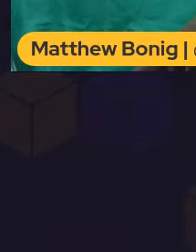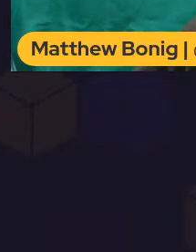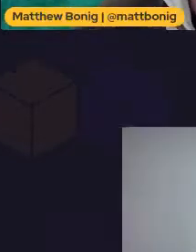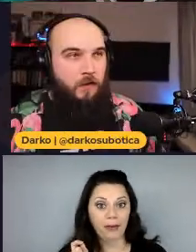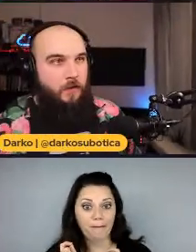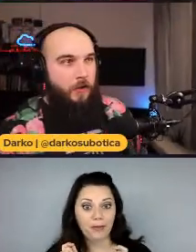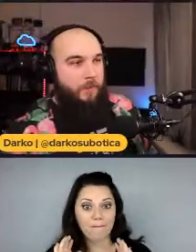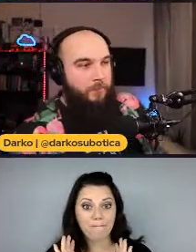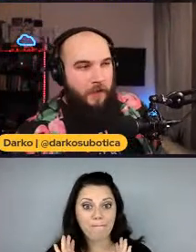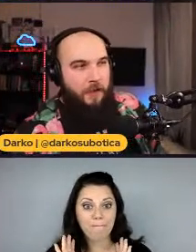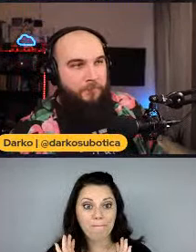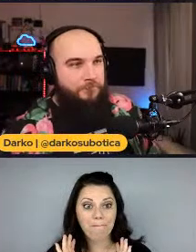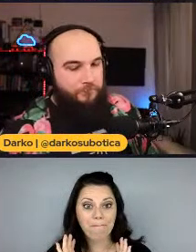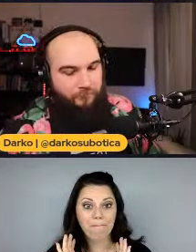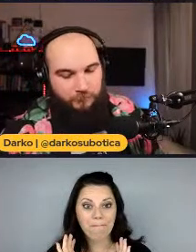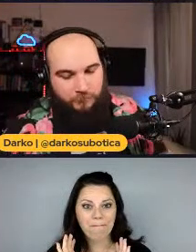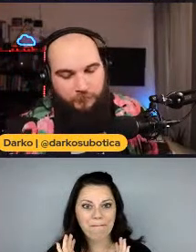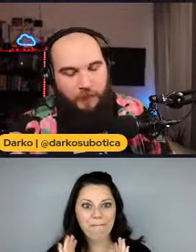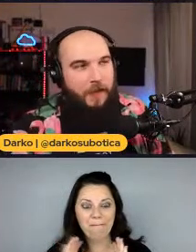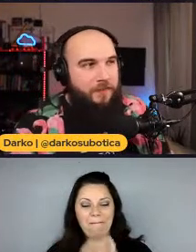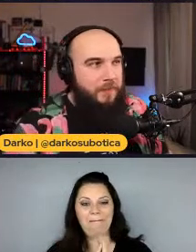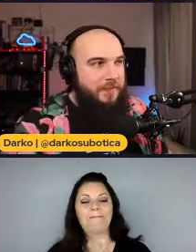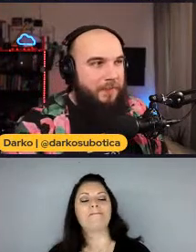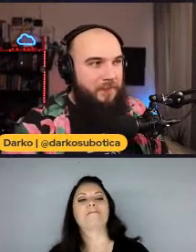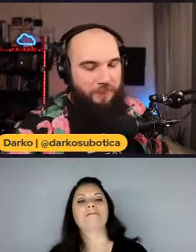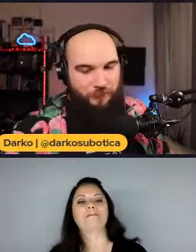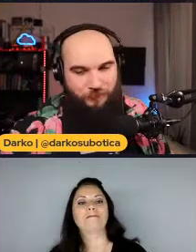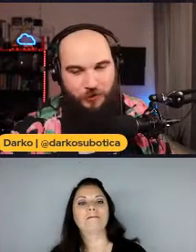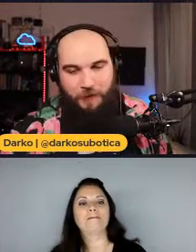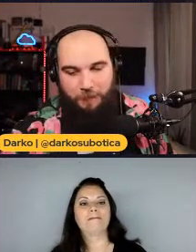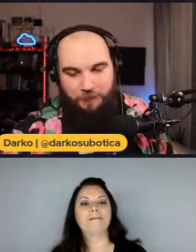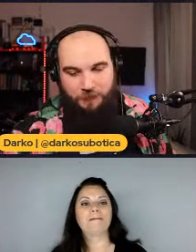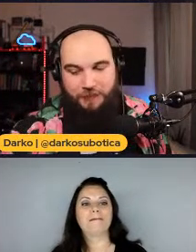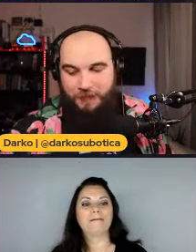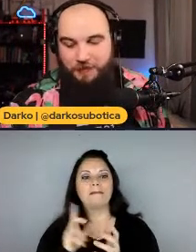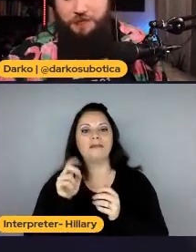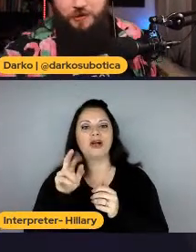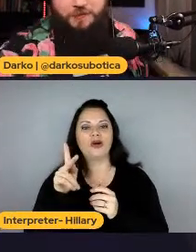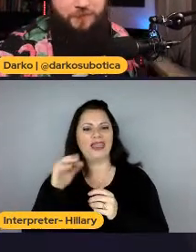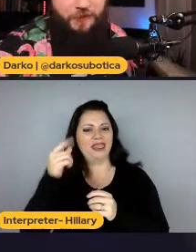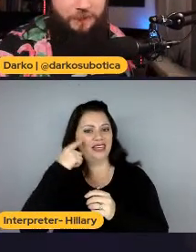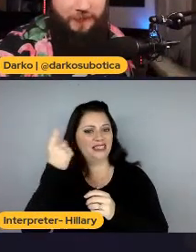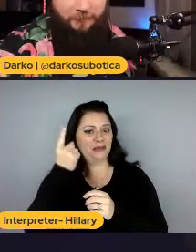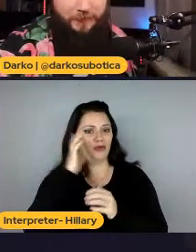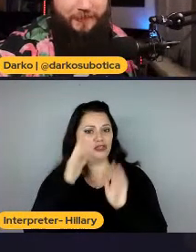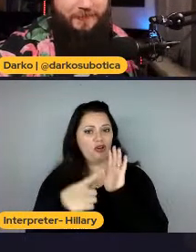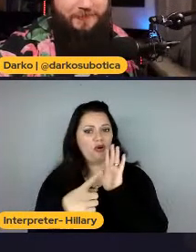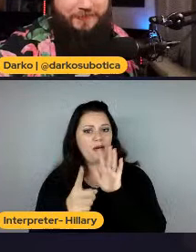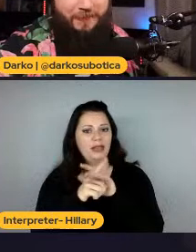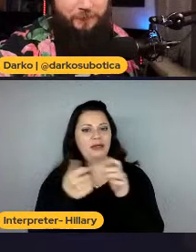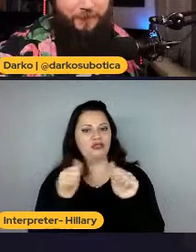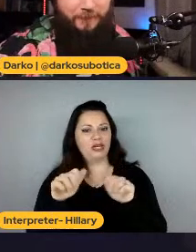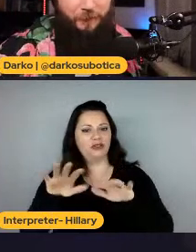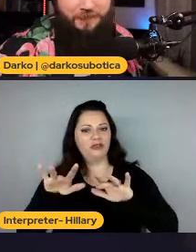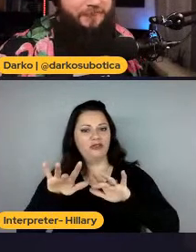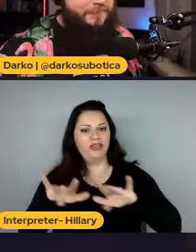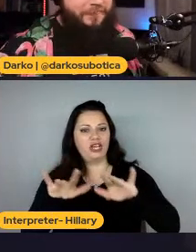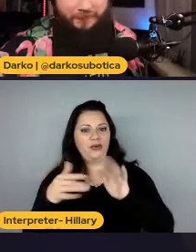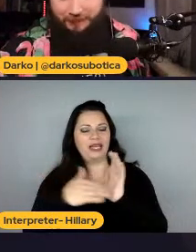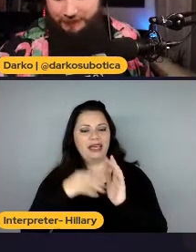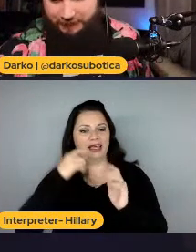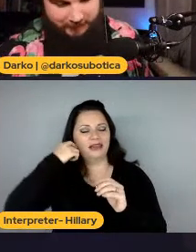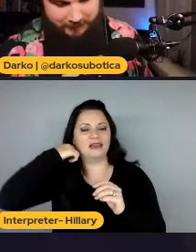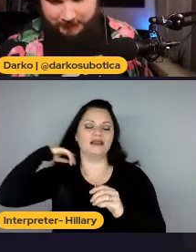Boom. Okay. I think something should show up. So let me actually try the videos again because that would make more